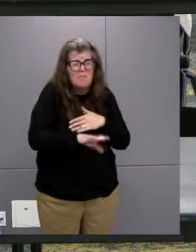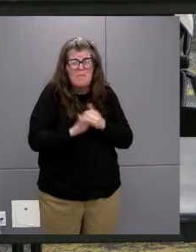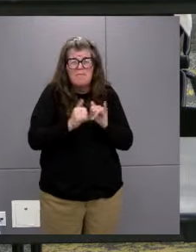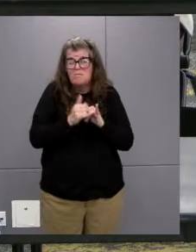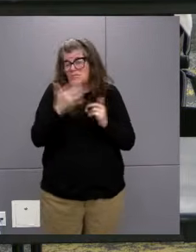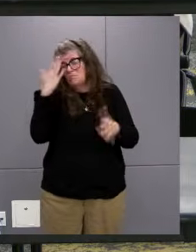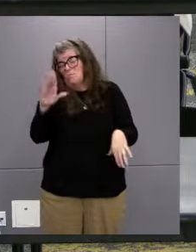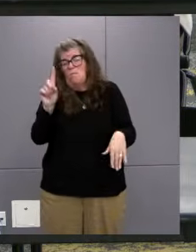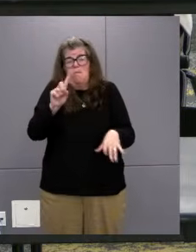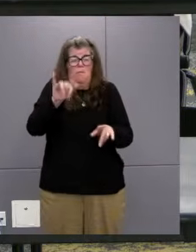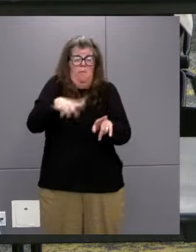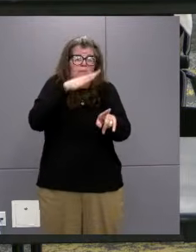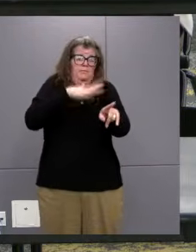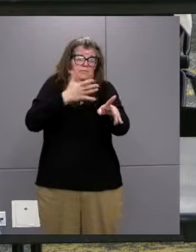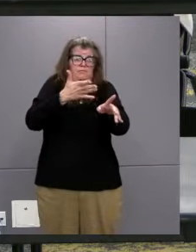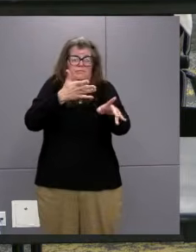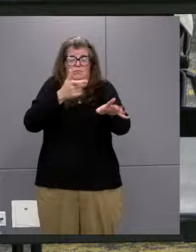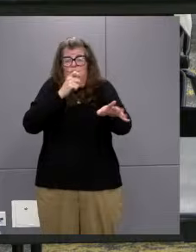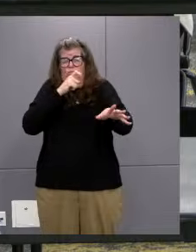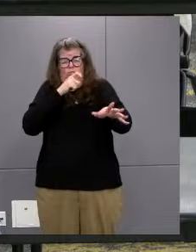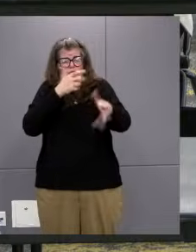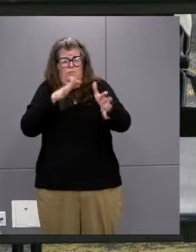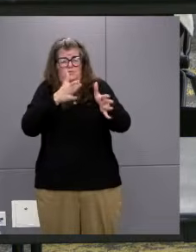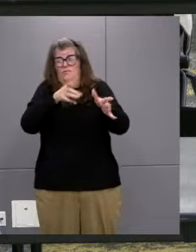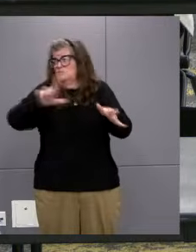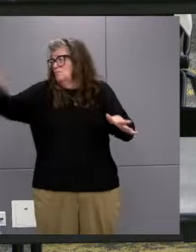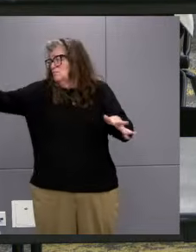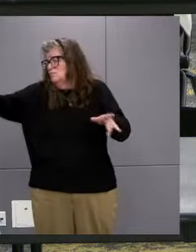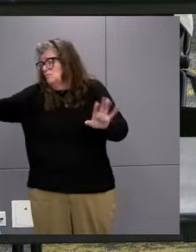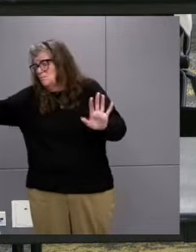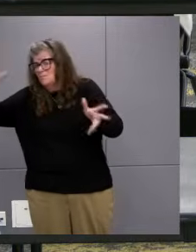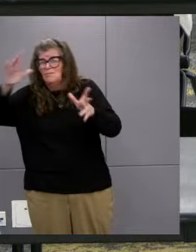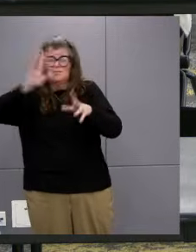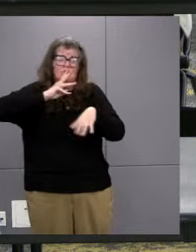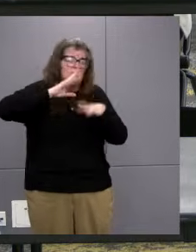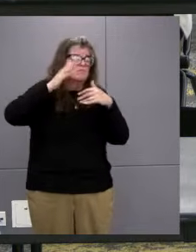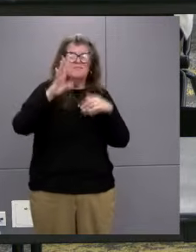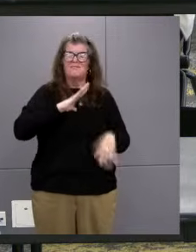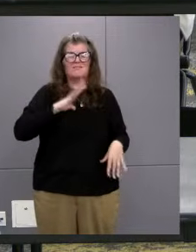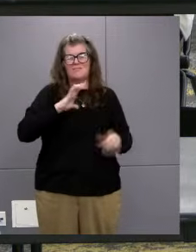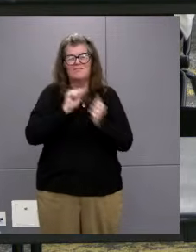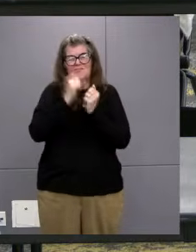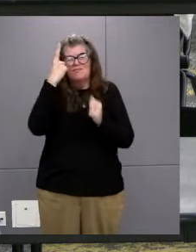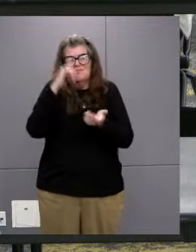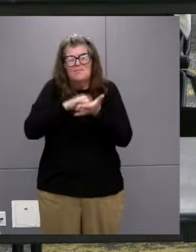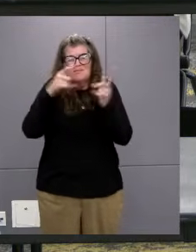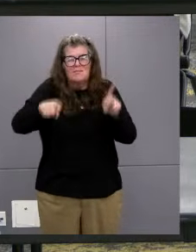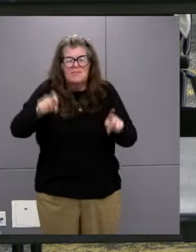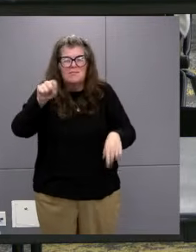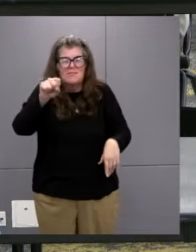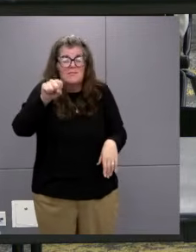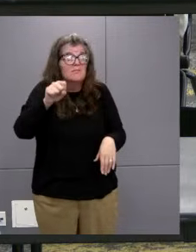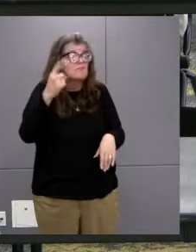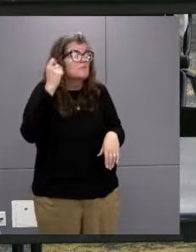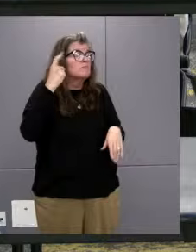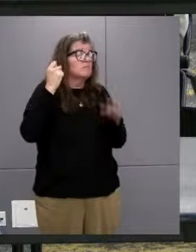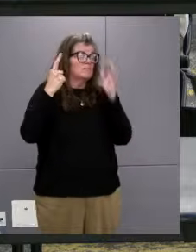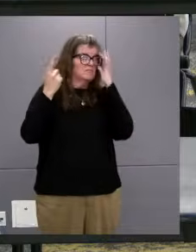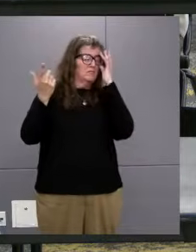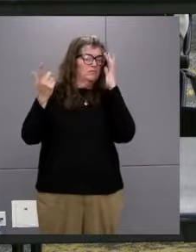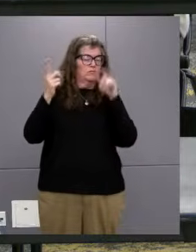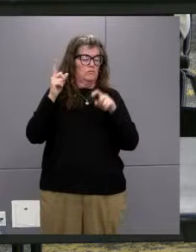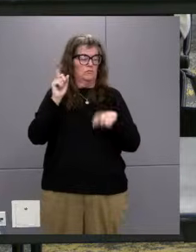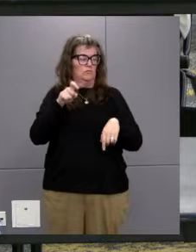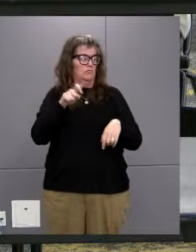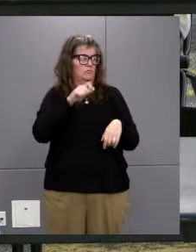water or whatever, and I'm fine with that. But it should not be incumbent